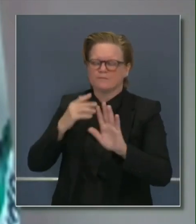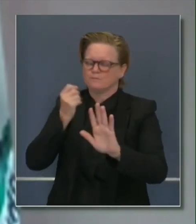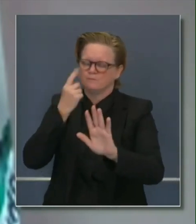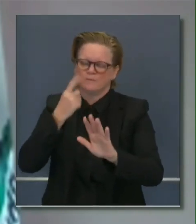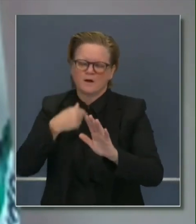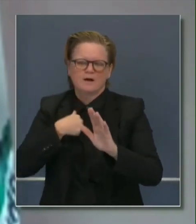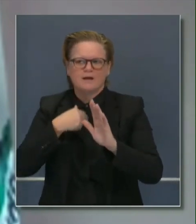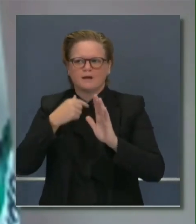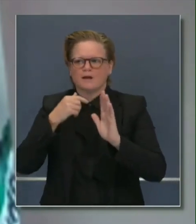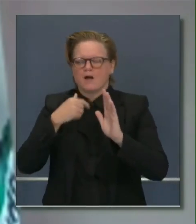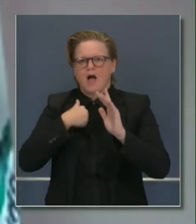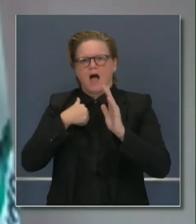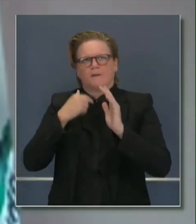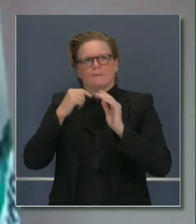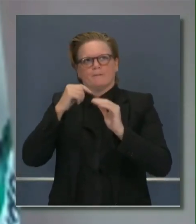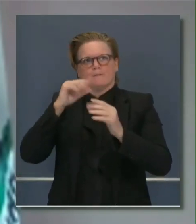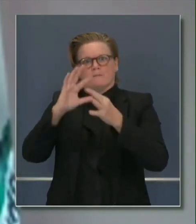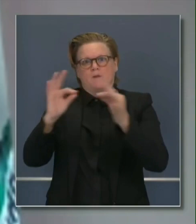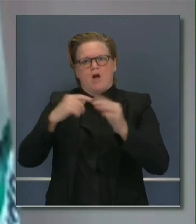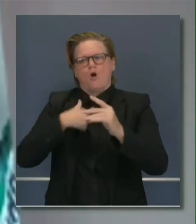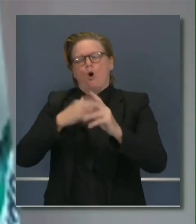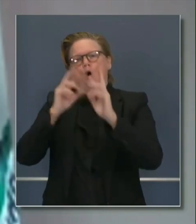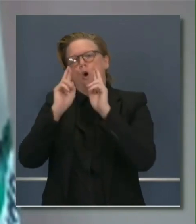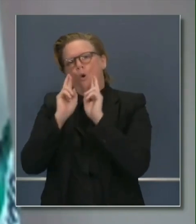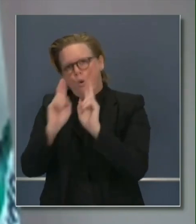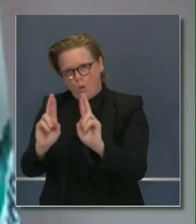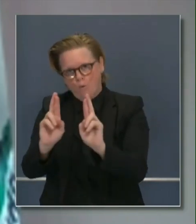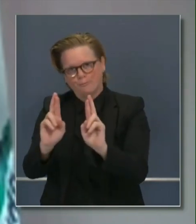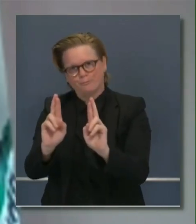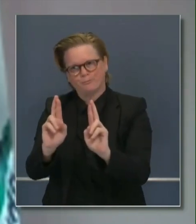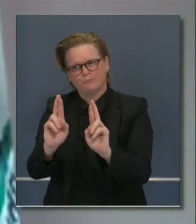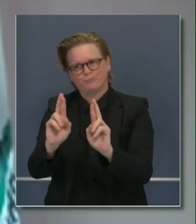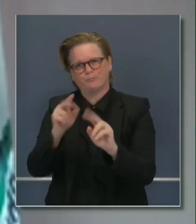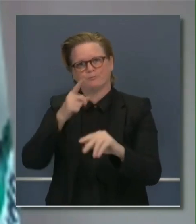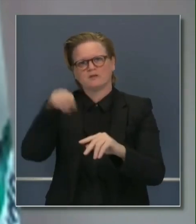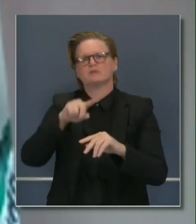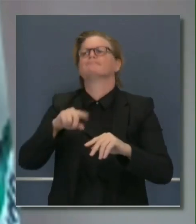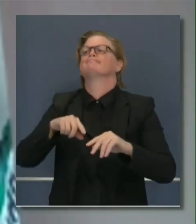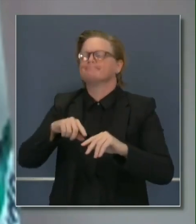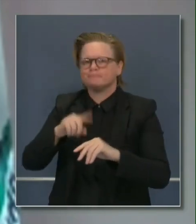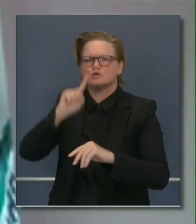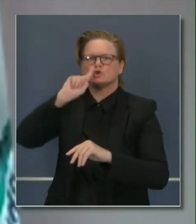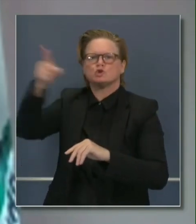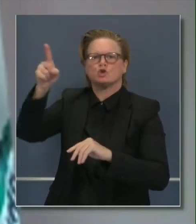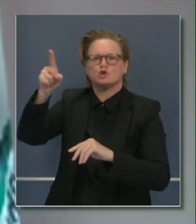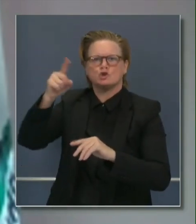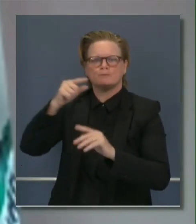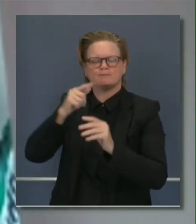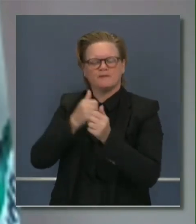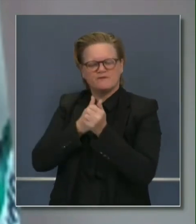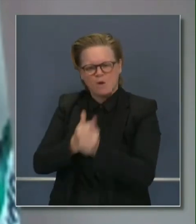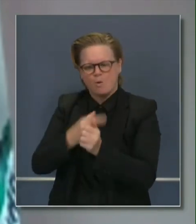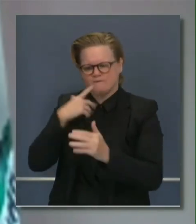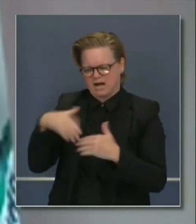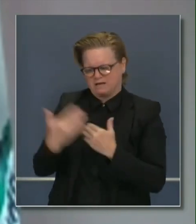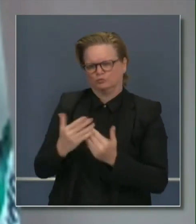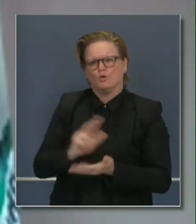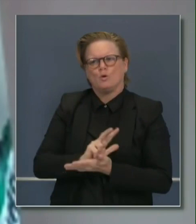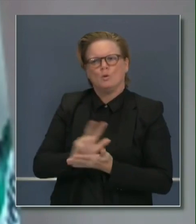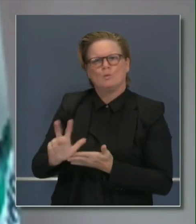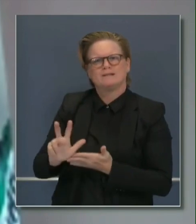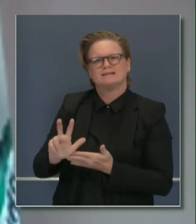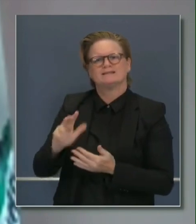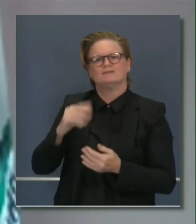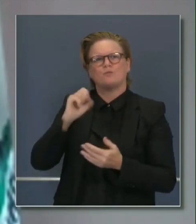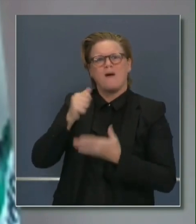our citizens will do because their communities are at particular high risk. Their hospitals are